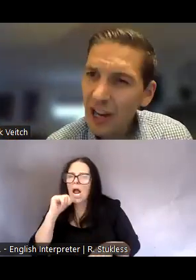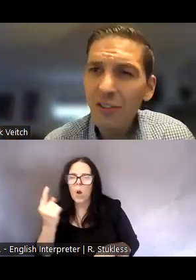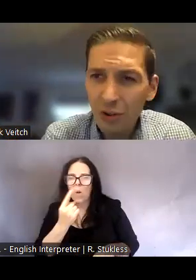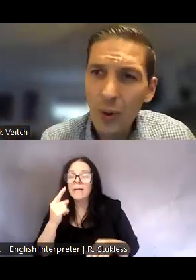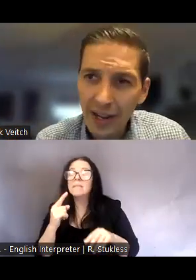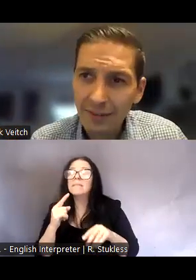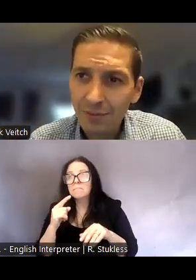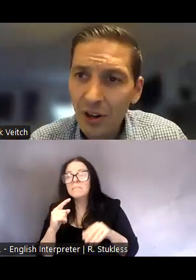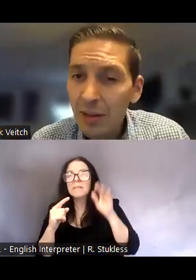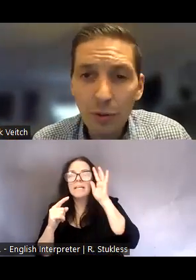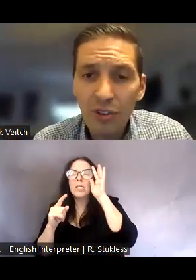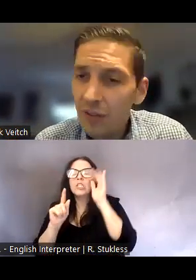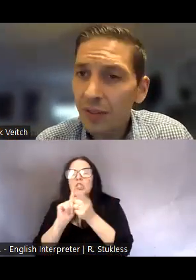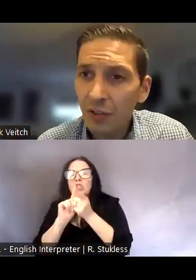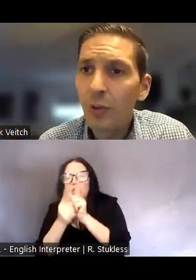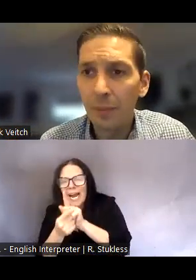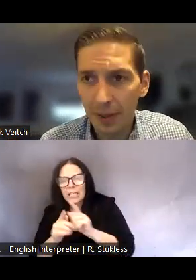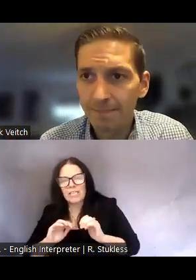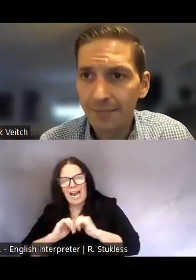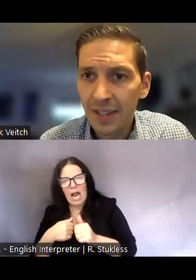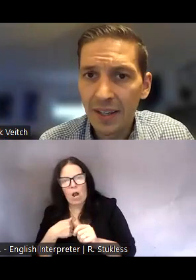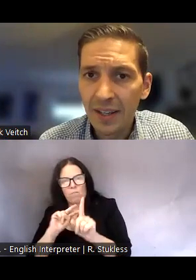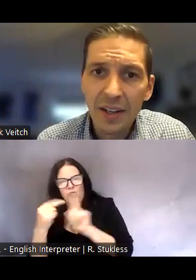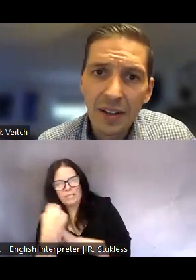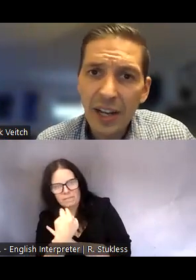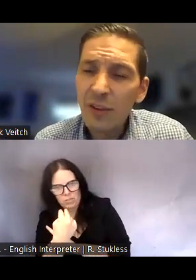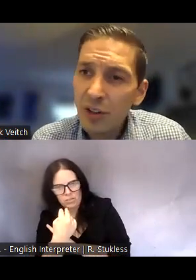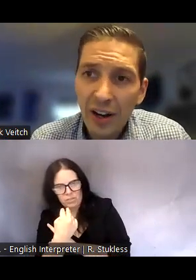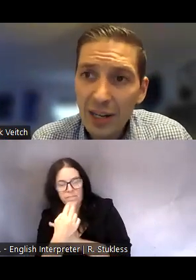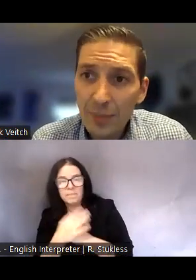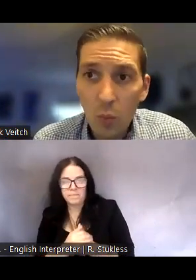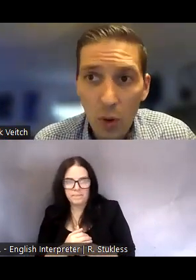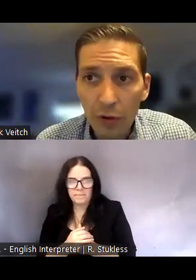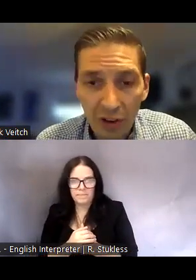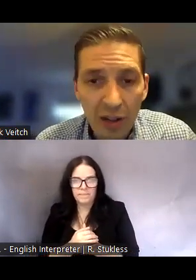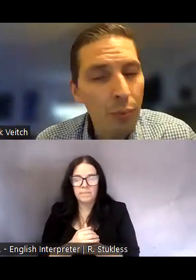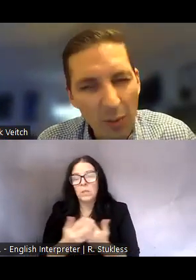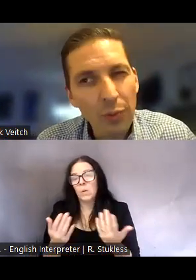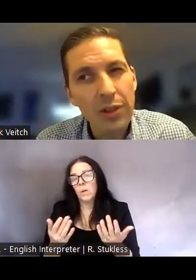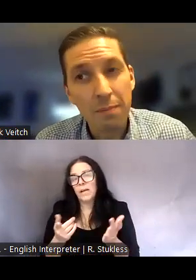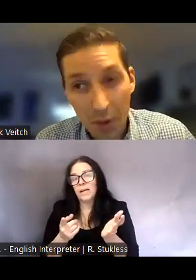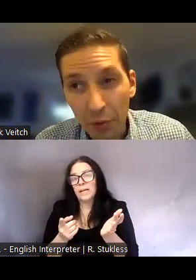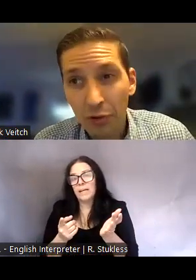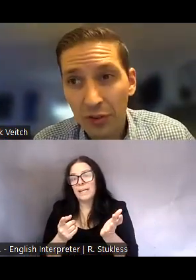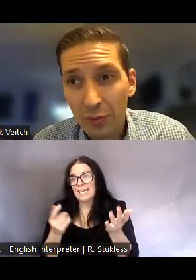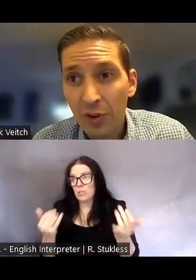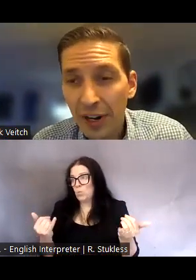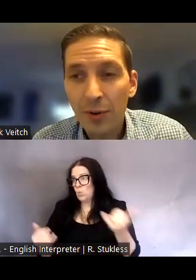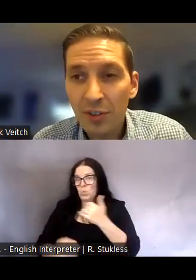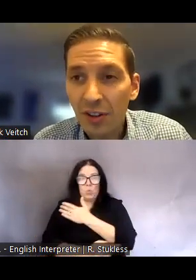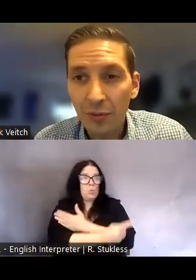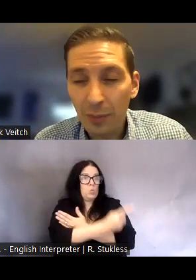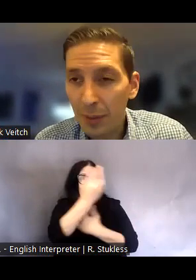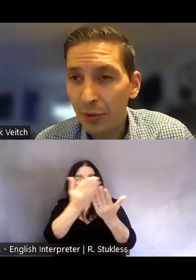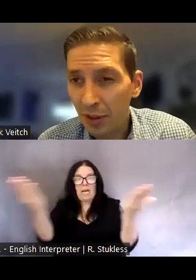perception. They change the way that I can perceive things around me. And if we talk about what we're seeing probably the most when